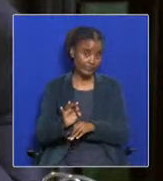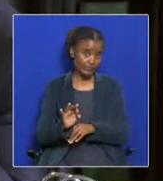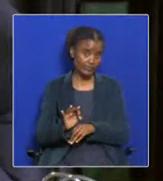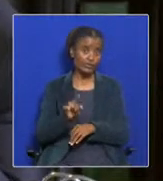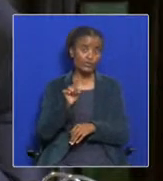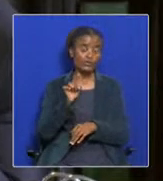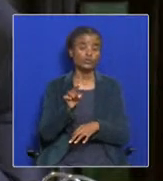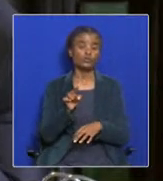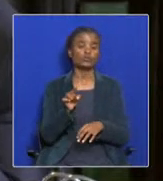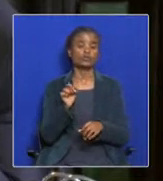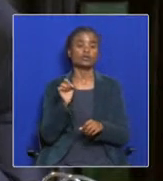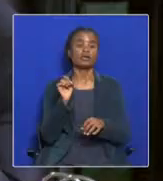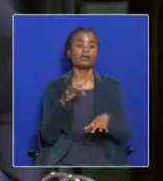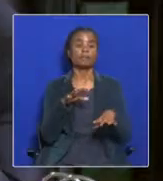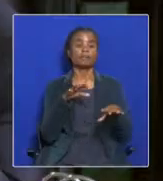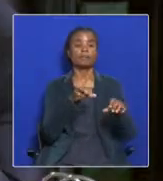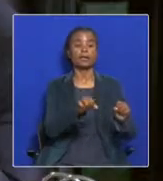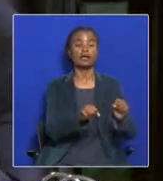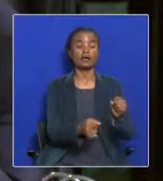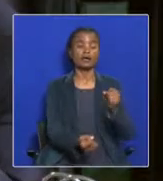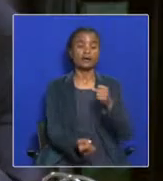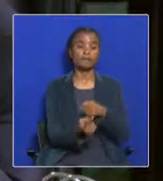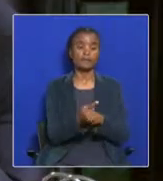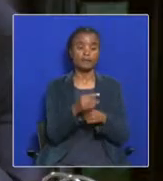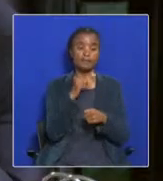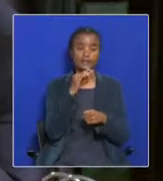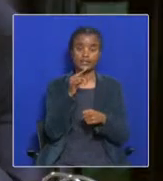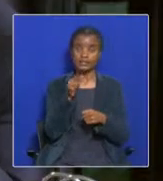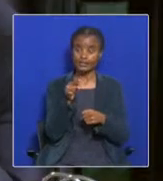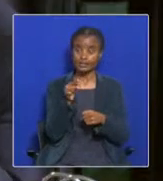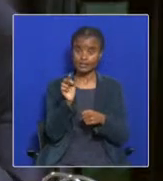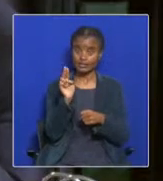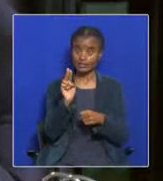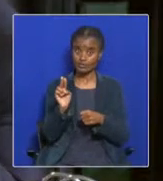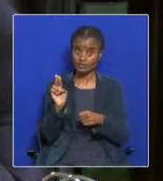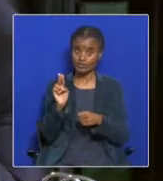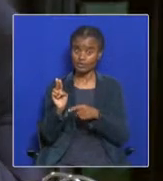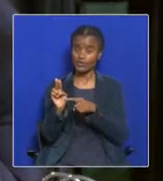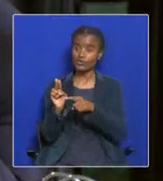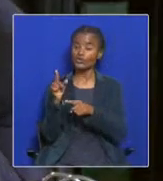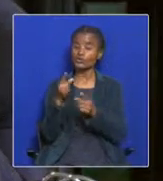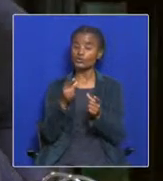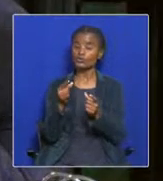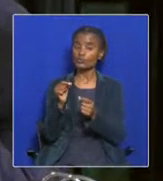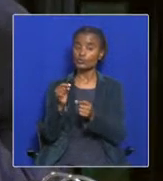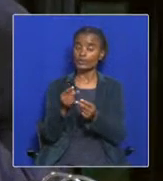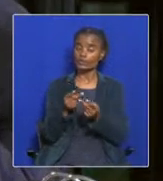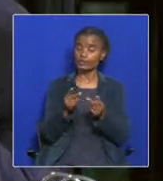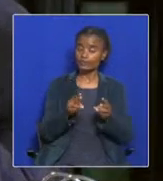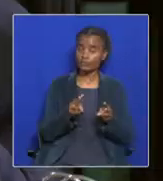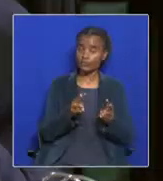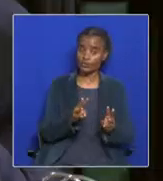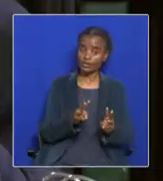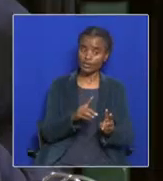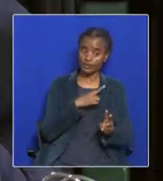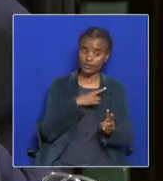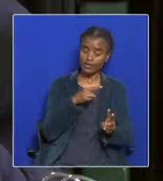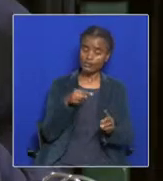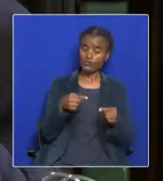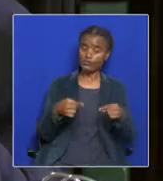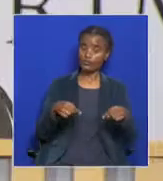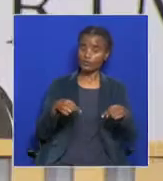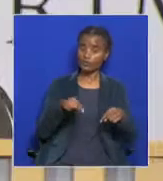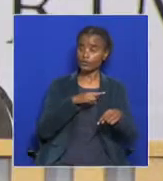always, in the vicinity of Umlazi, you will always conduct it differently because you are fearful of Umlazi.